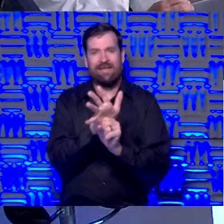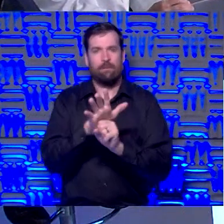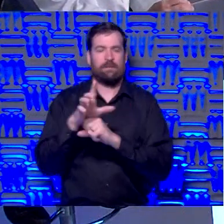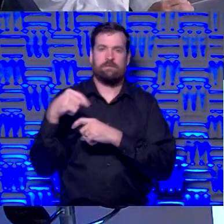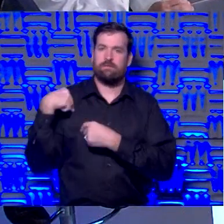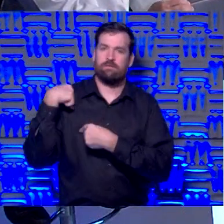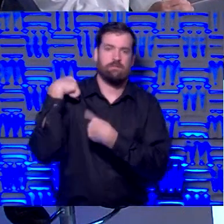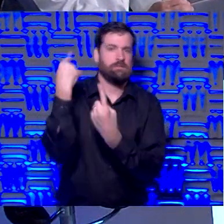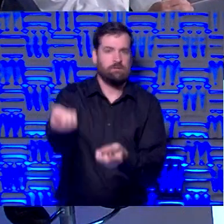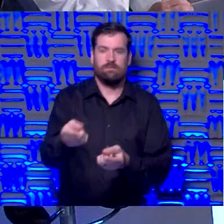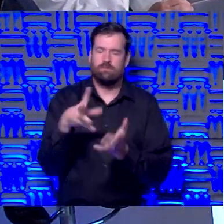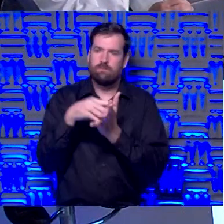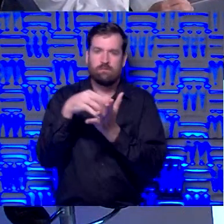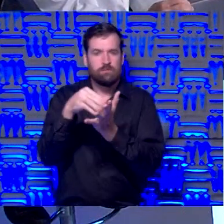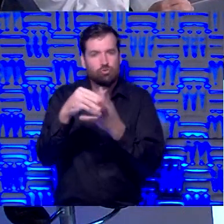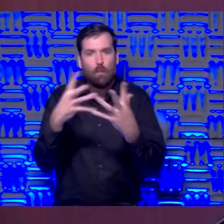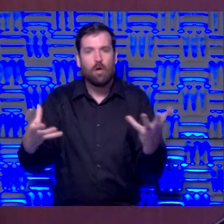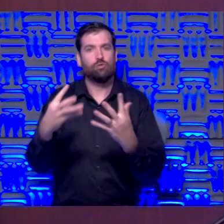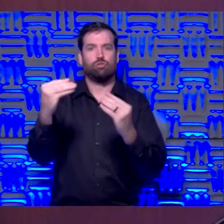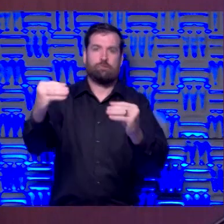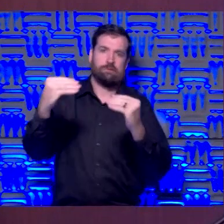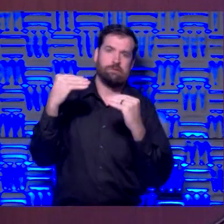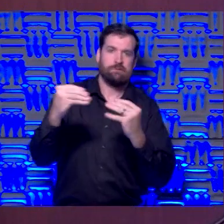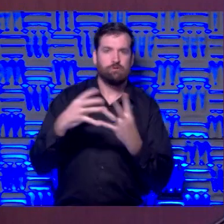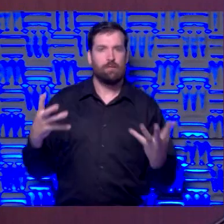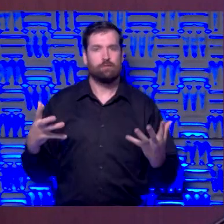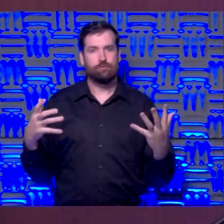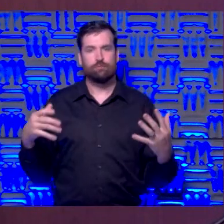has learned so much and taught us all so much about